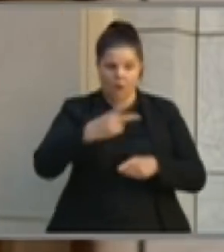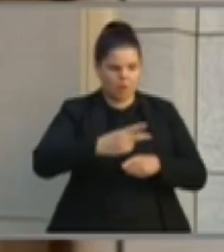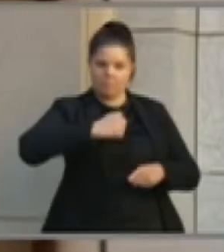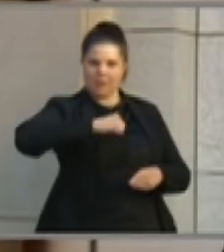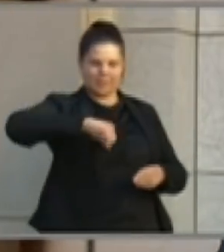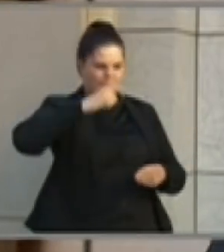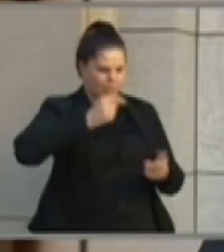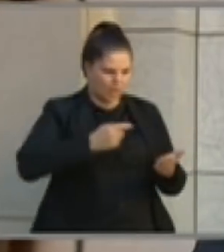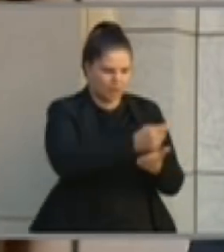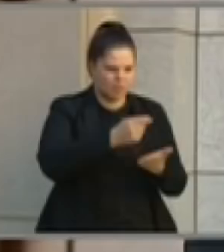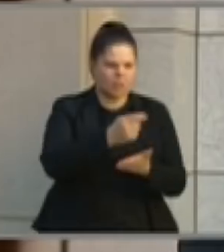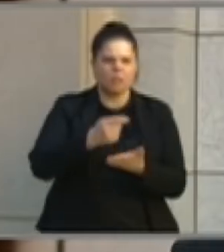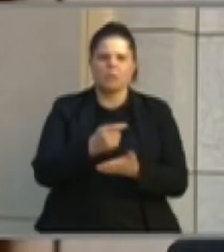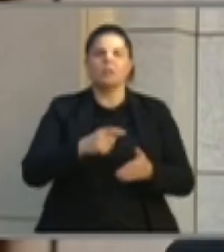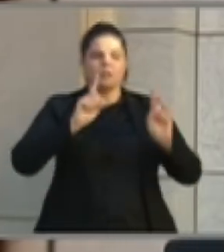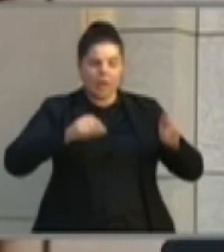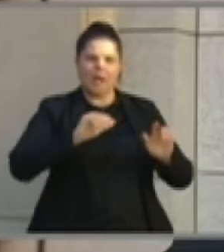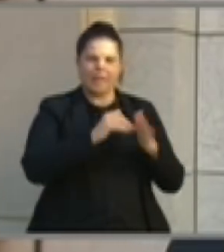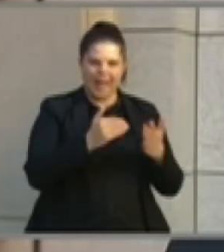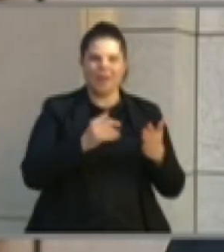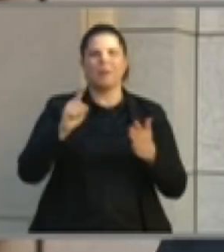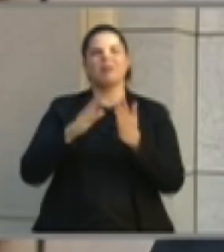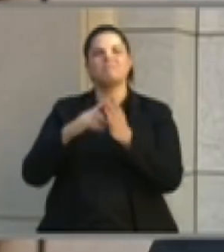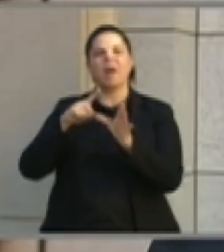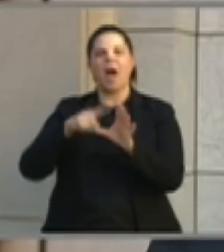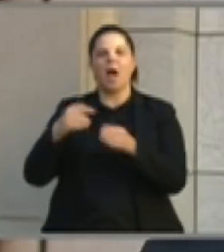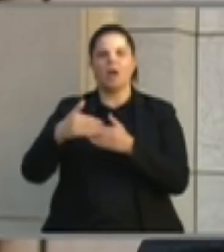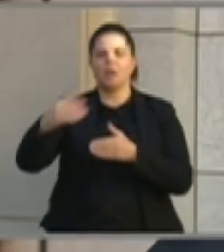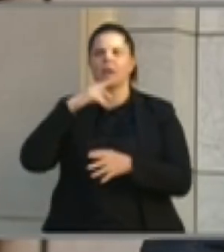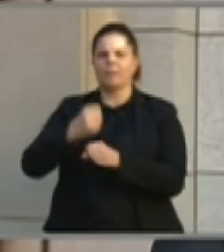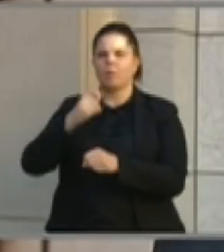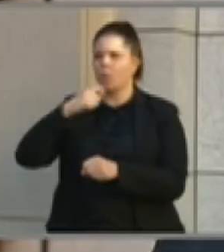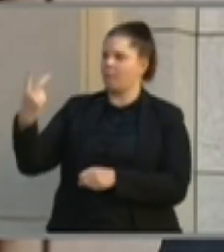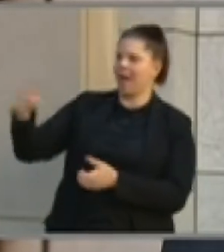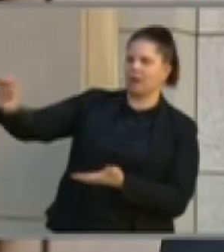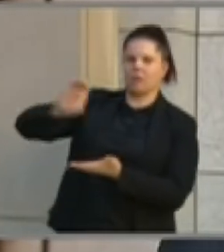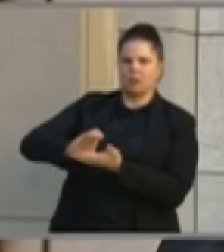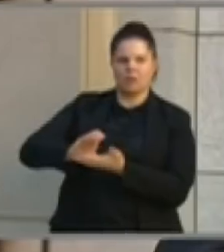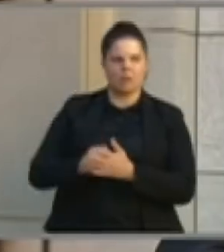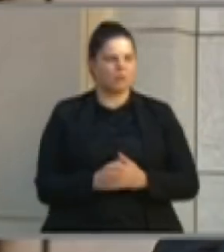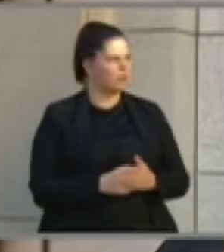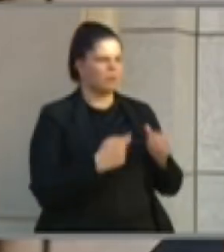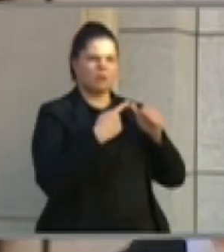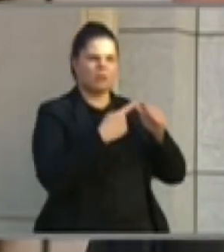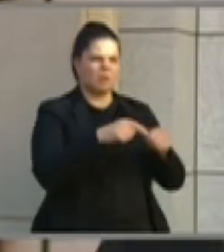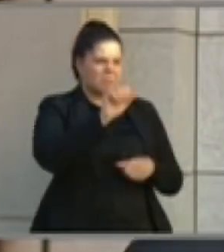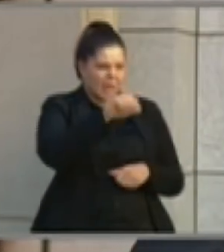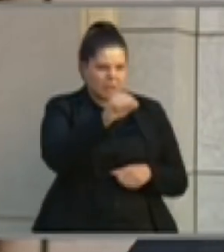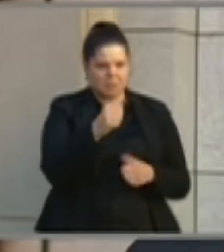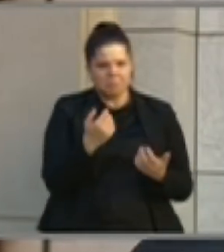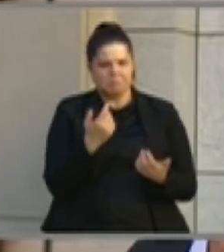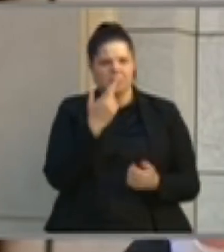amount reimbursed to them in May? Or Yes. and as another point of clarification, Assuming on their self-declaration that they are eligible,